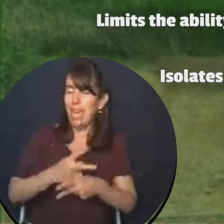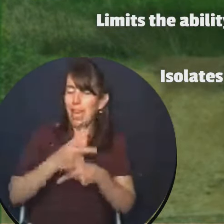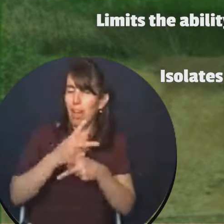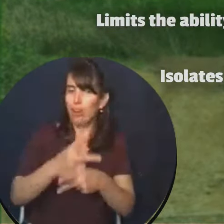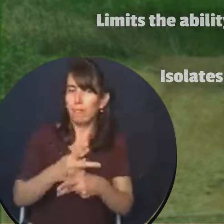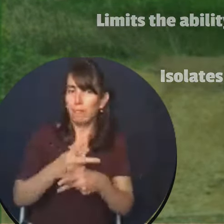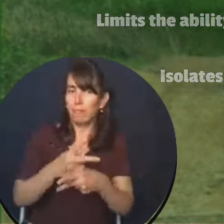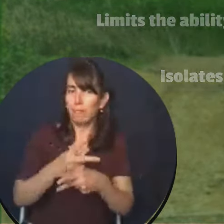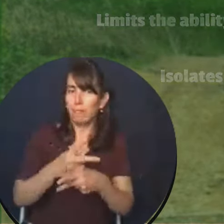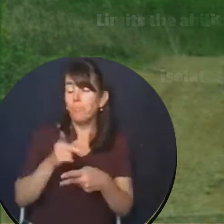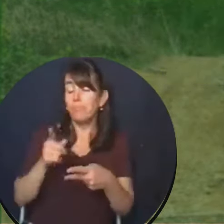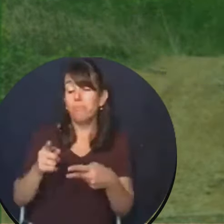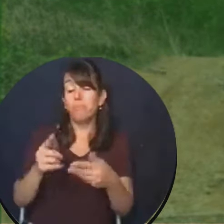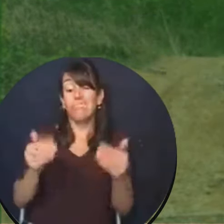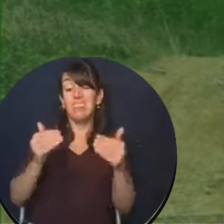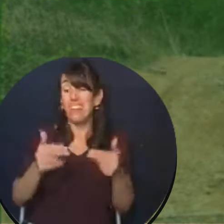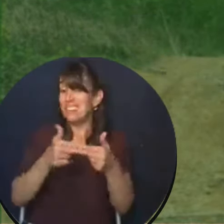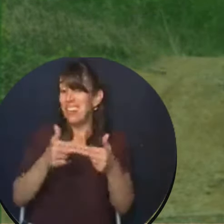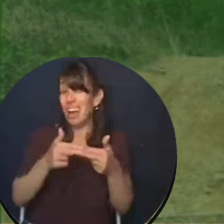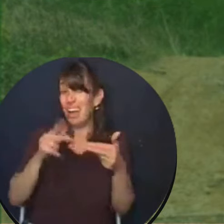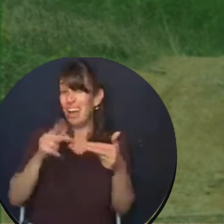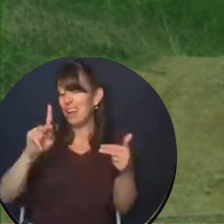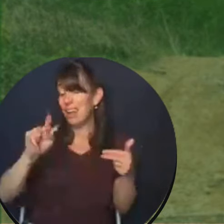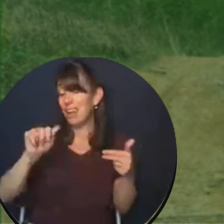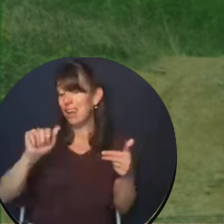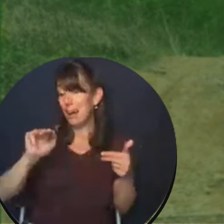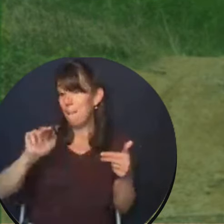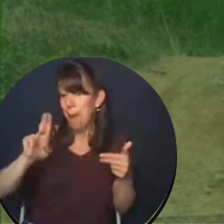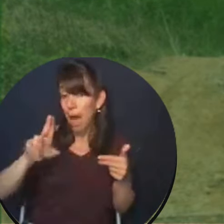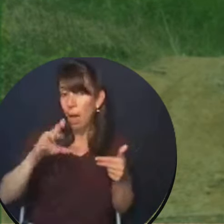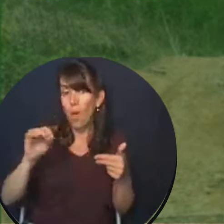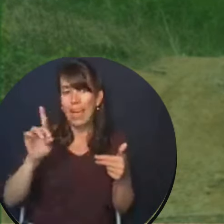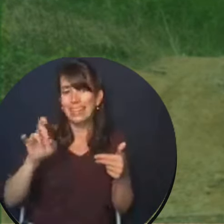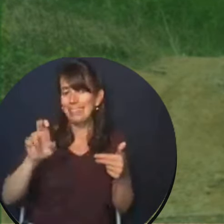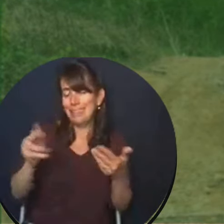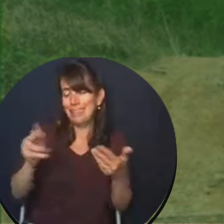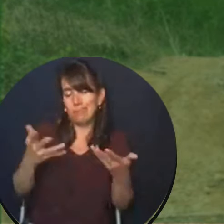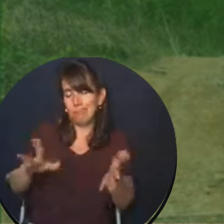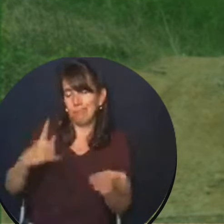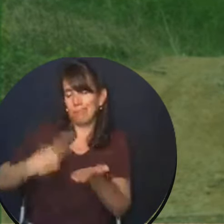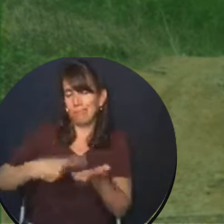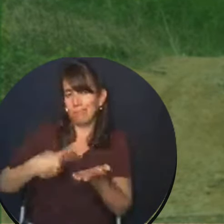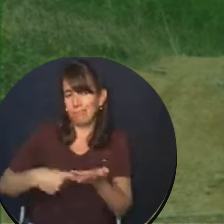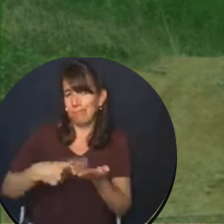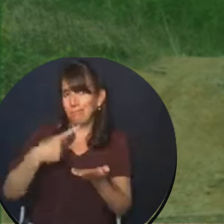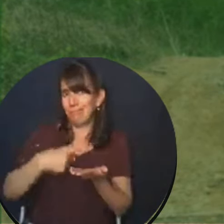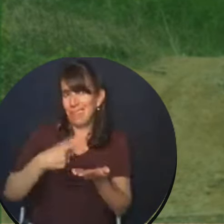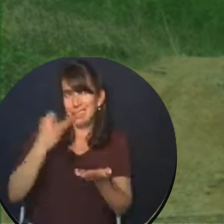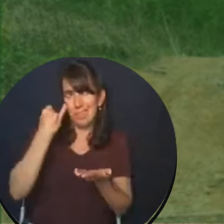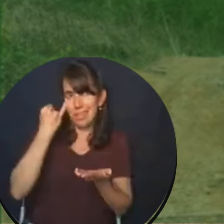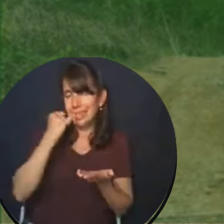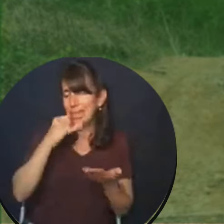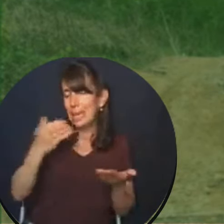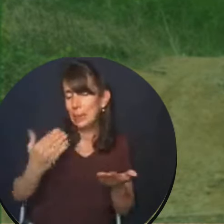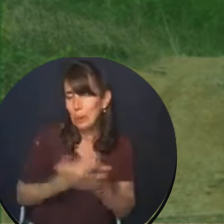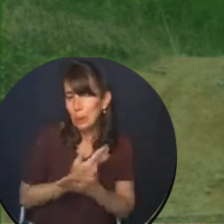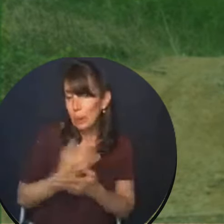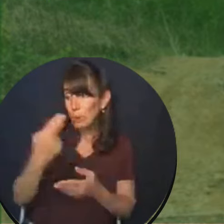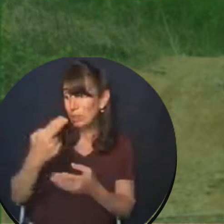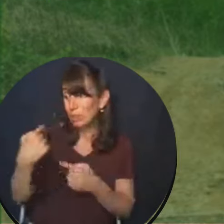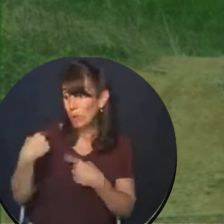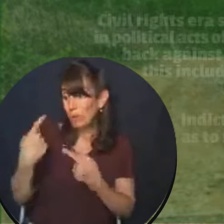Kamau already talked about this a little bit, and so did Dean, but that this isn't new, right? So historically, the civil rights